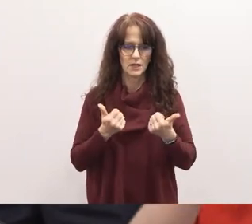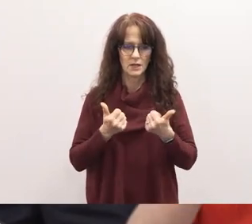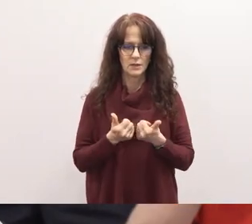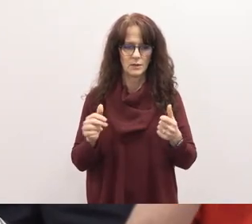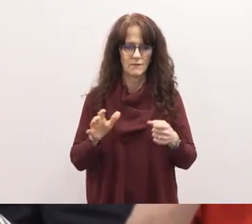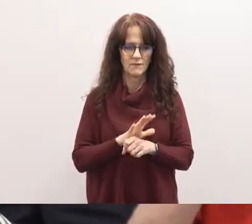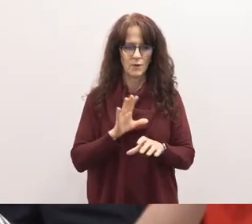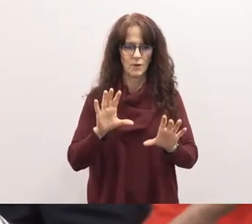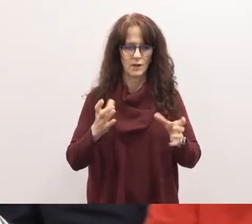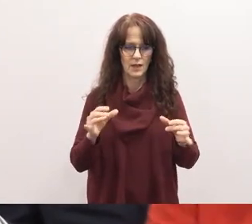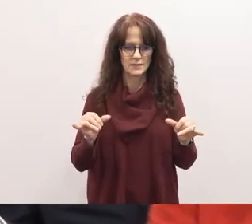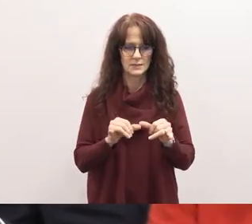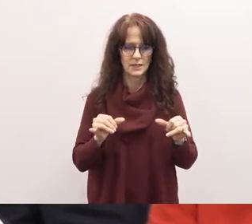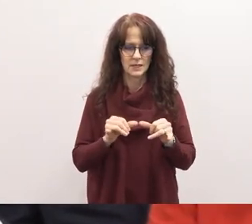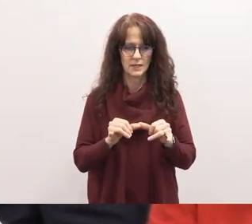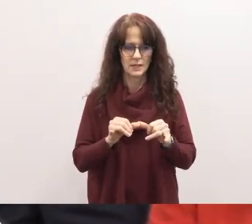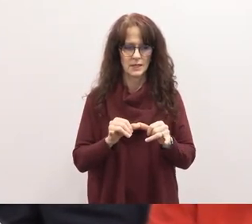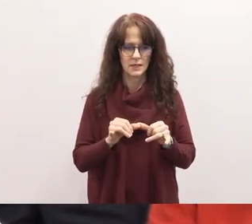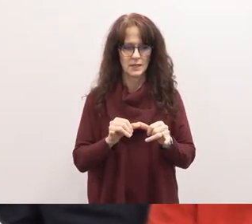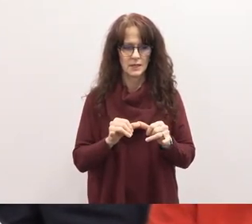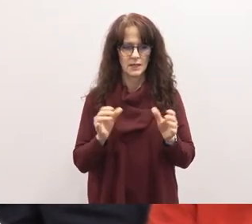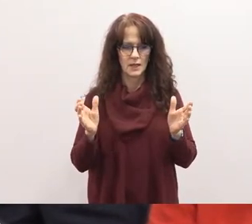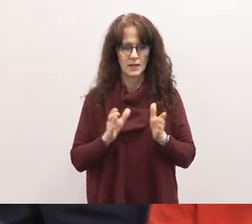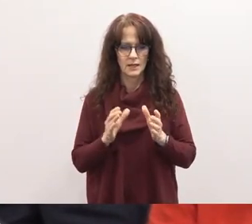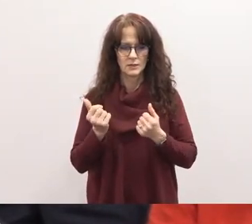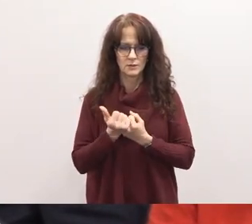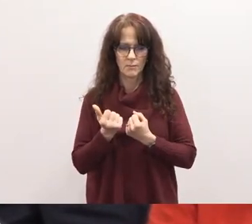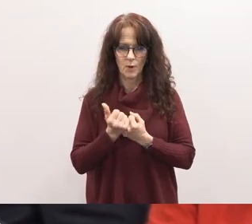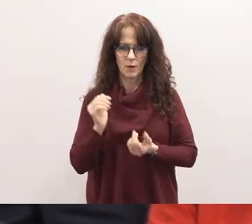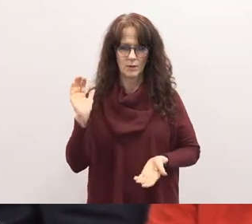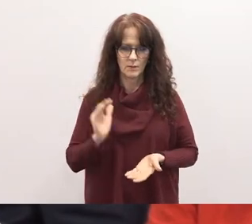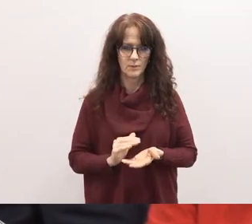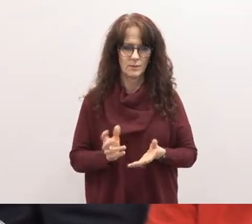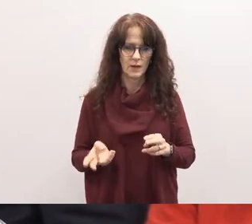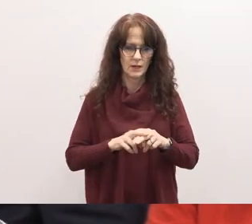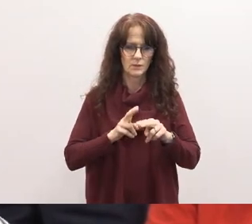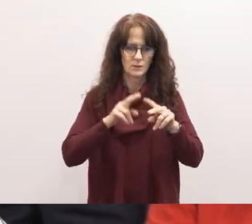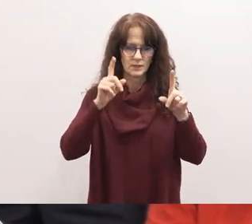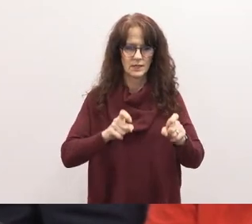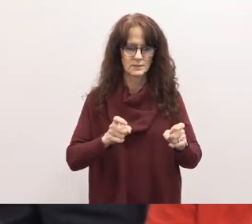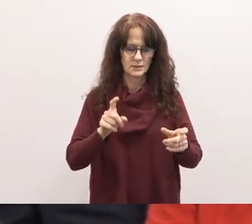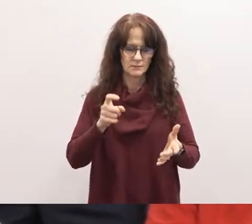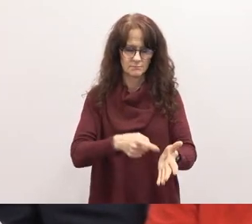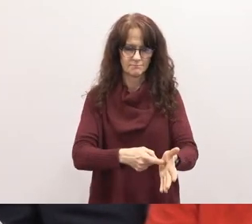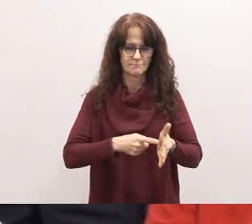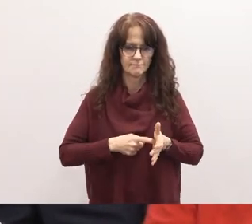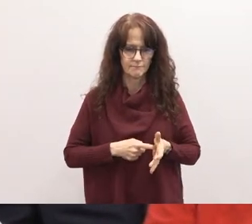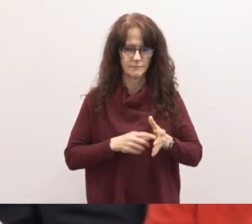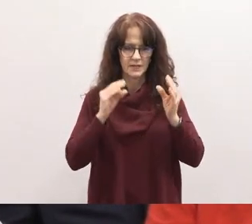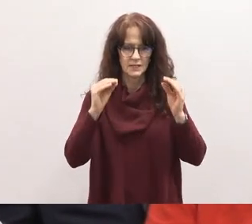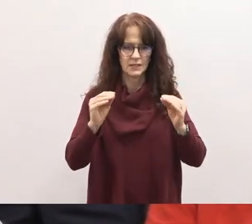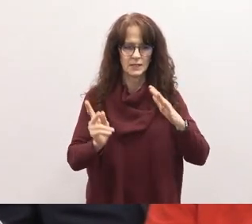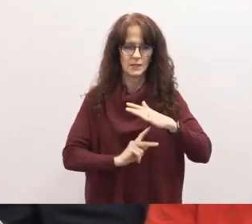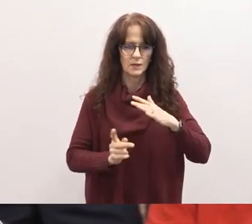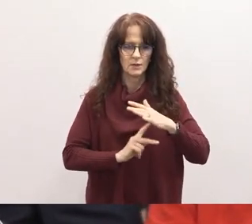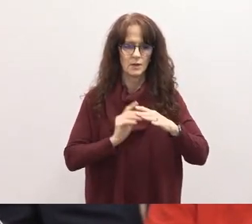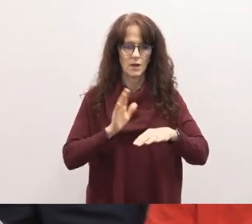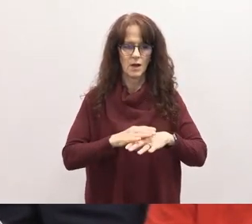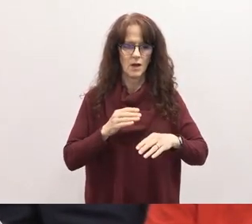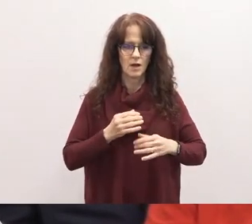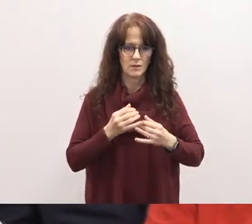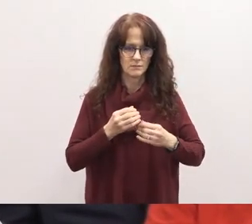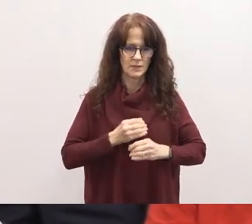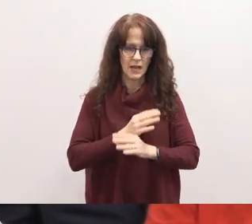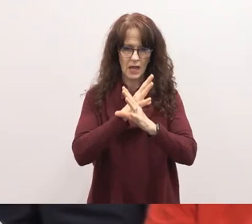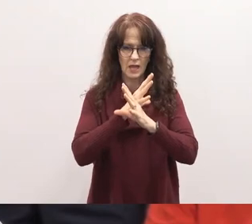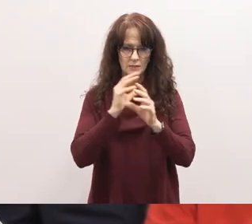full class sizes, very little classroom support, and increased testing demands. Teaching kindergarten online proved to be